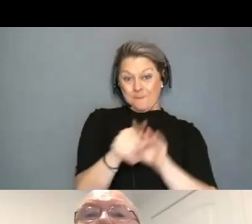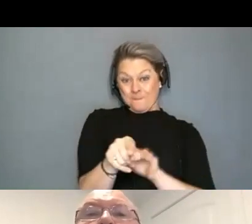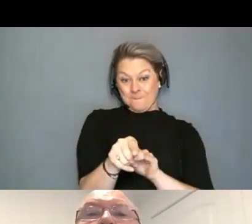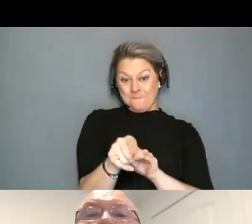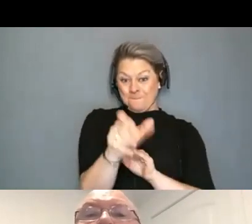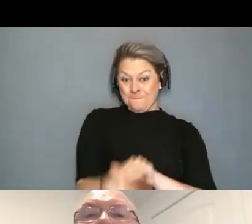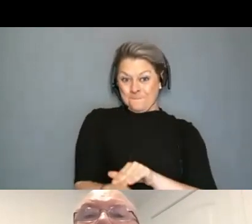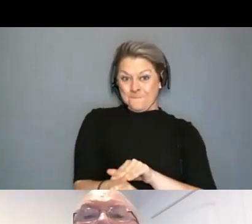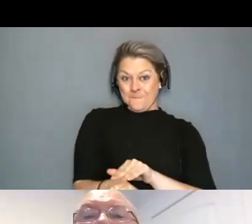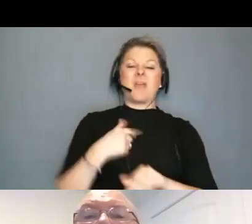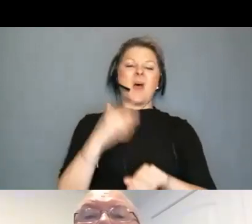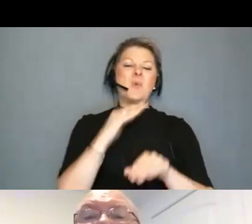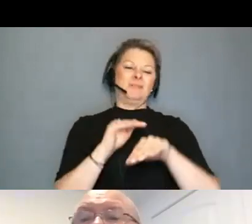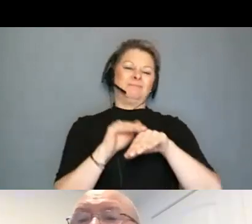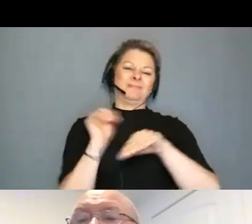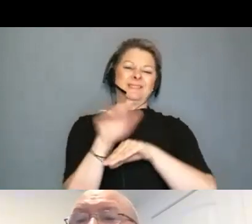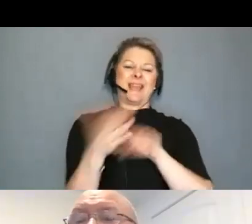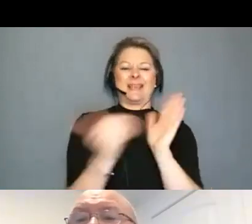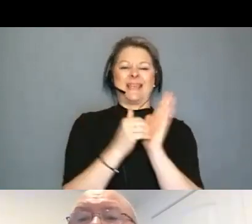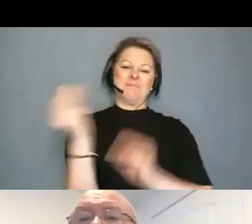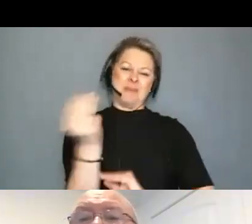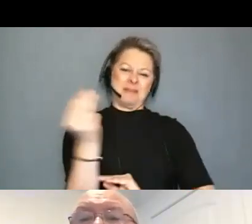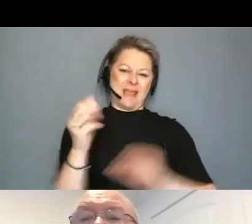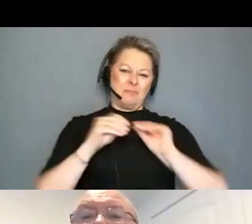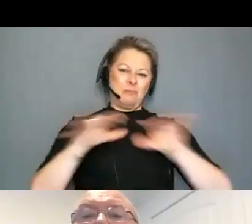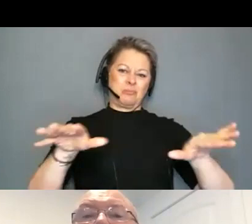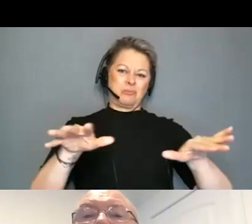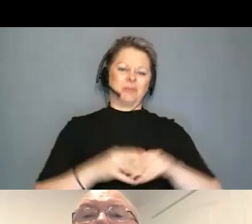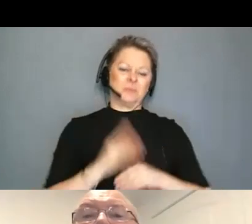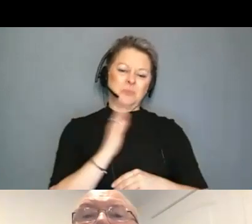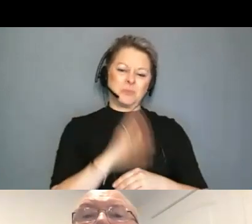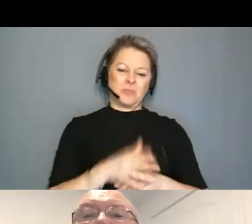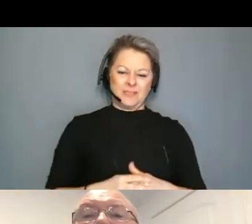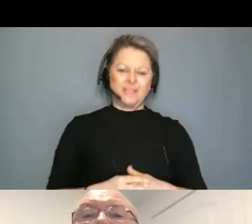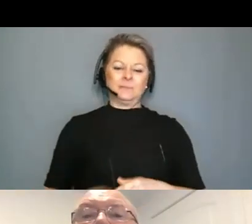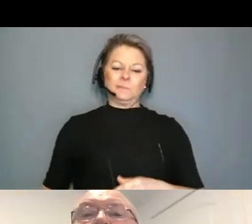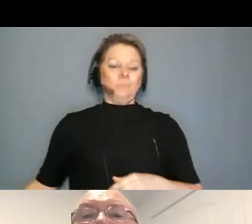probably end up sending that out again Monday if you all don't respond over the weekend.